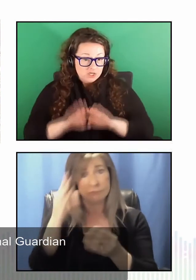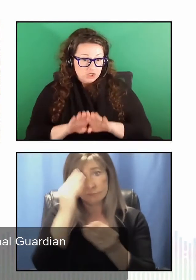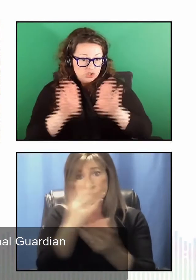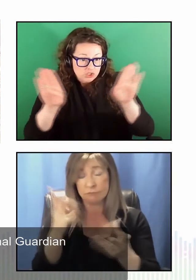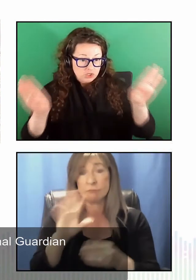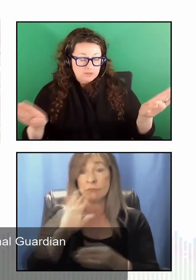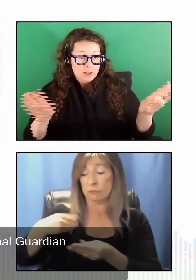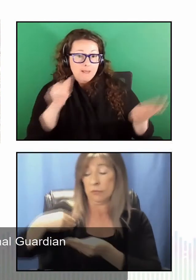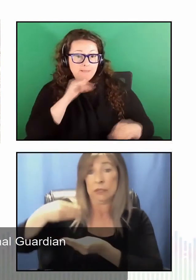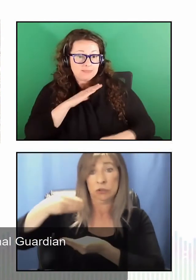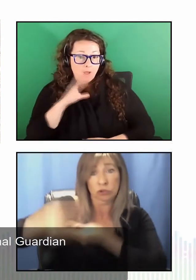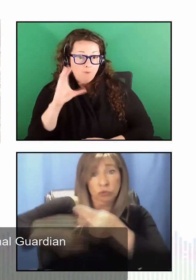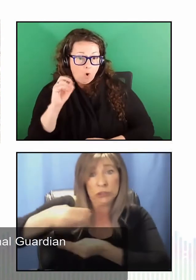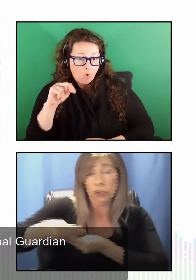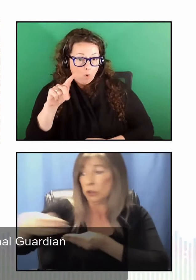intergenerational Guardian teams are